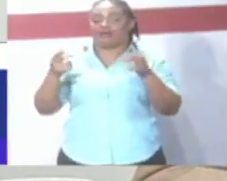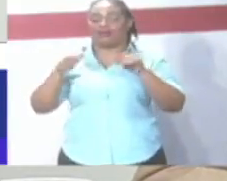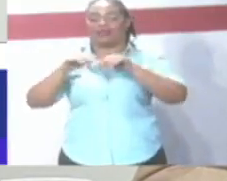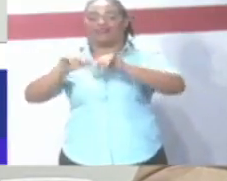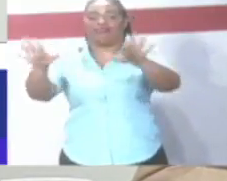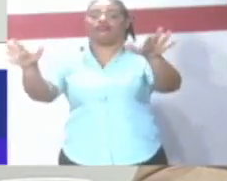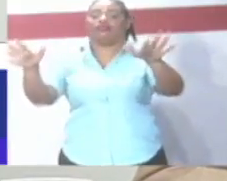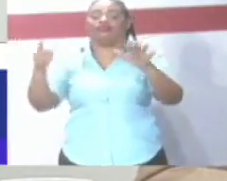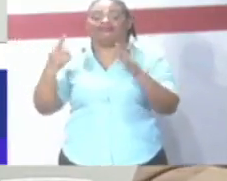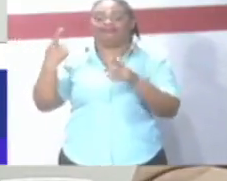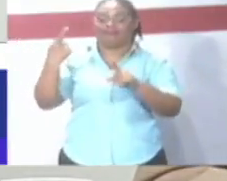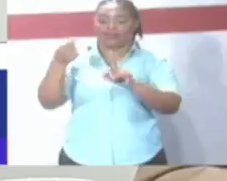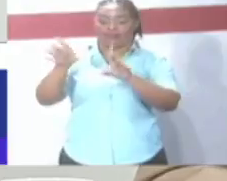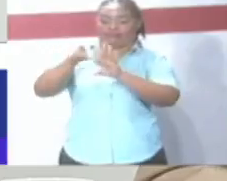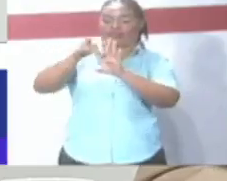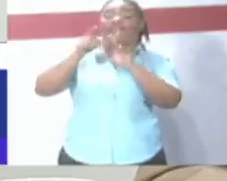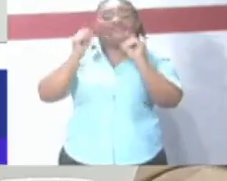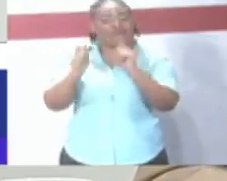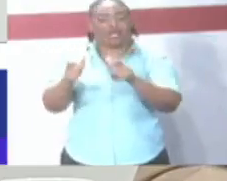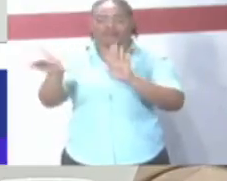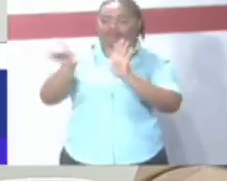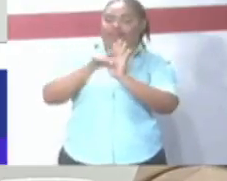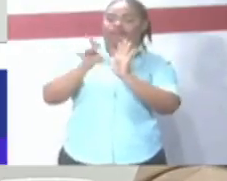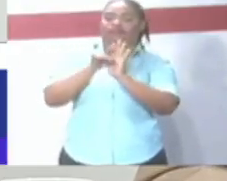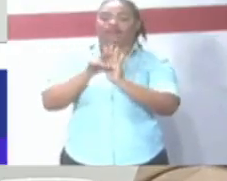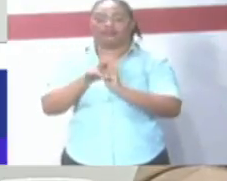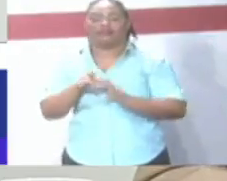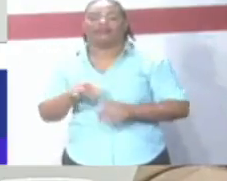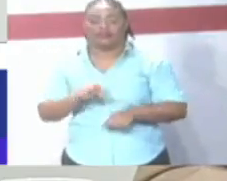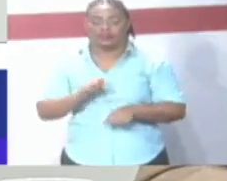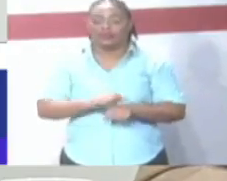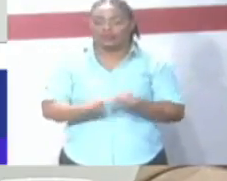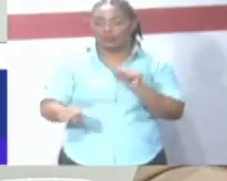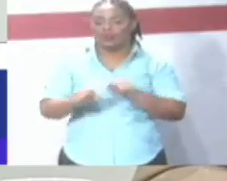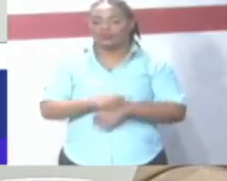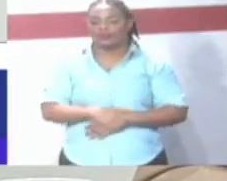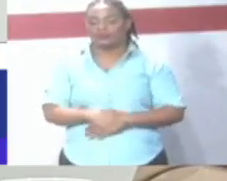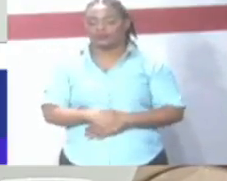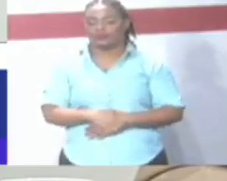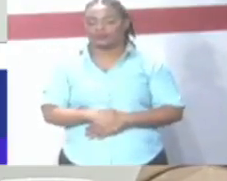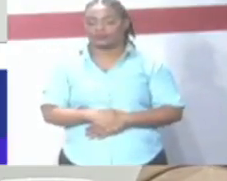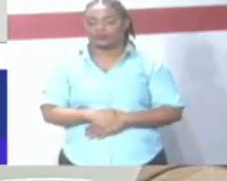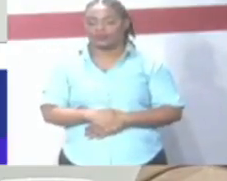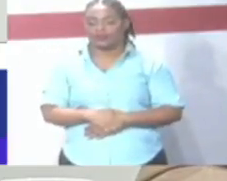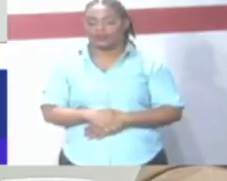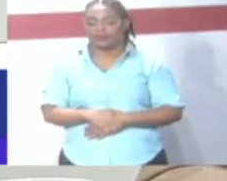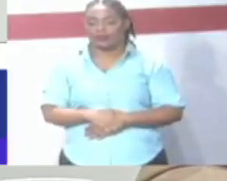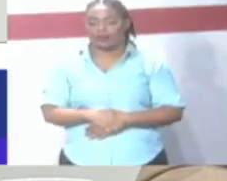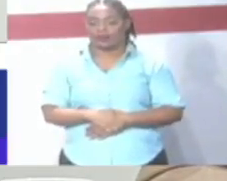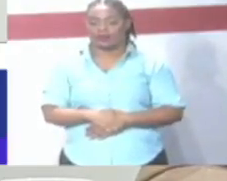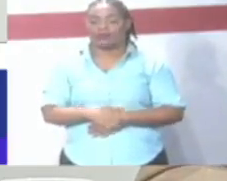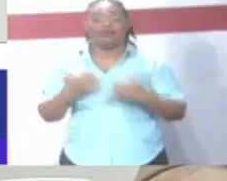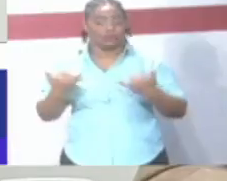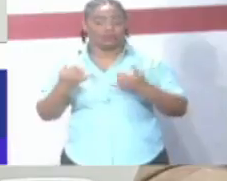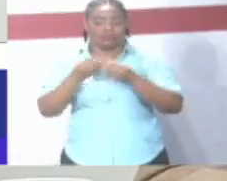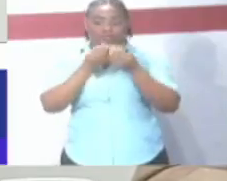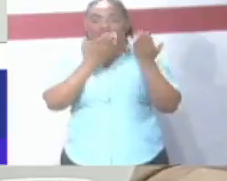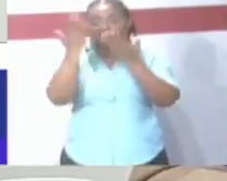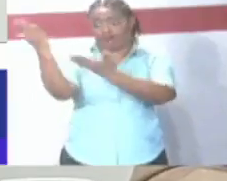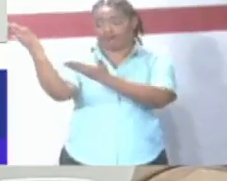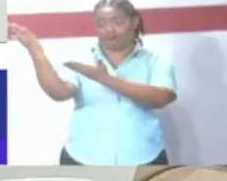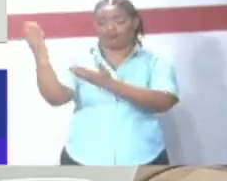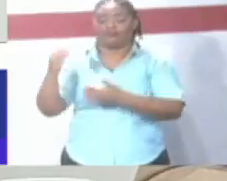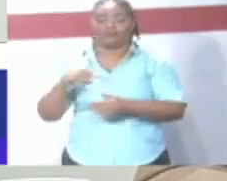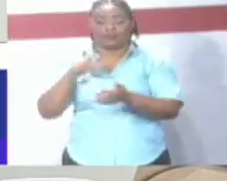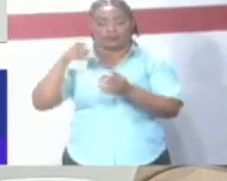variant continues to throw up all sorts of challenges, right? So I will put you on to Dr. Parkinson, who could speak a little bit